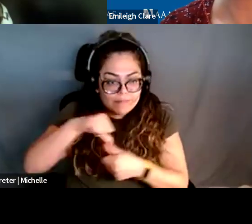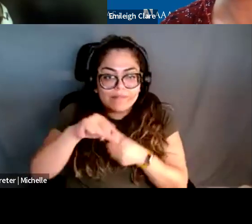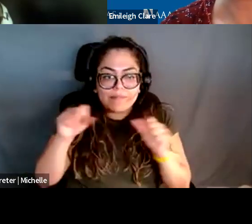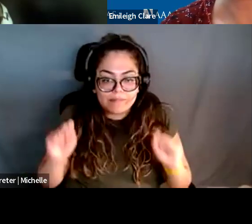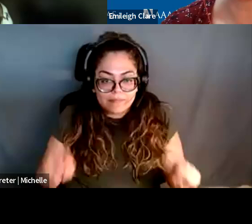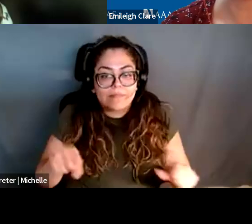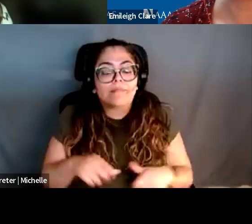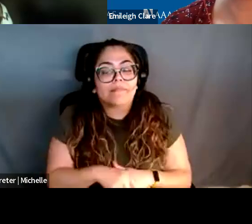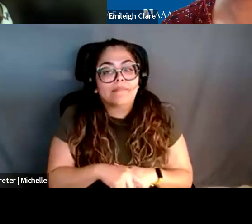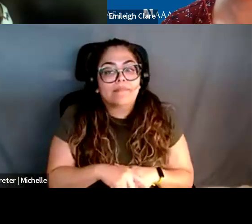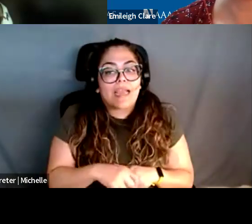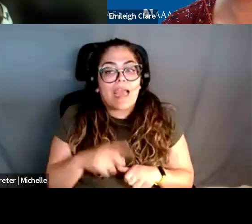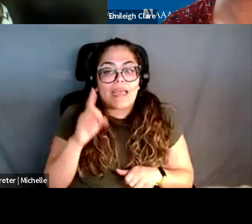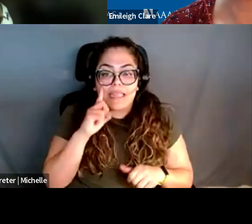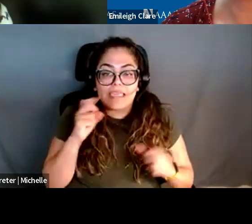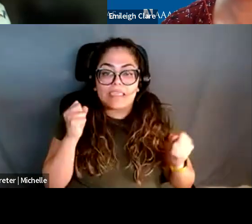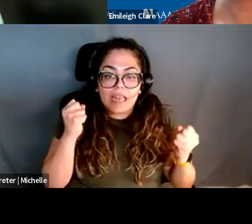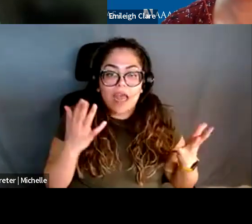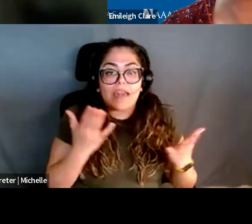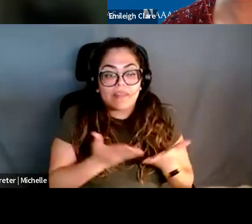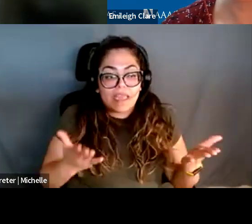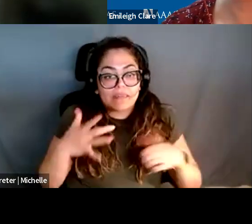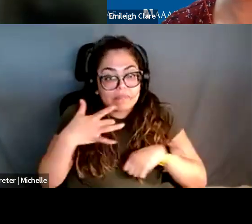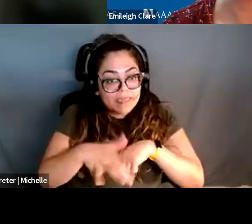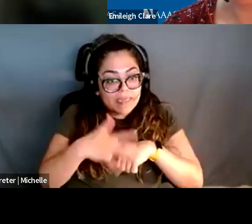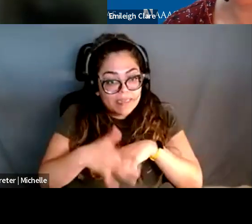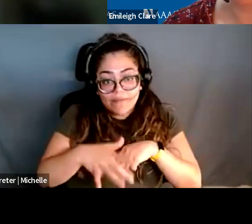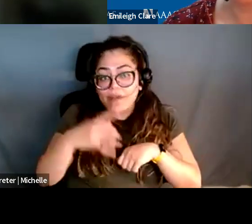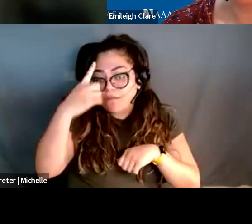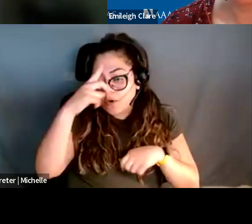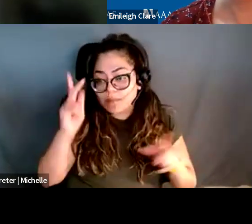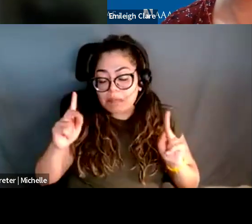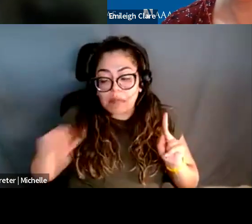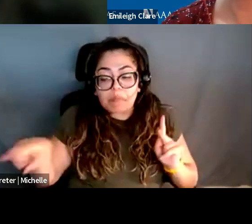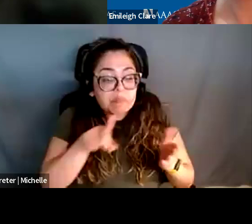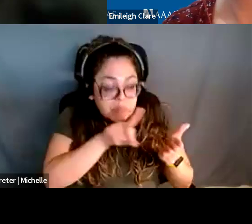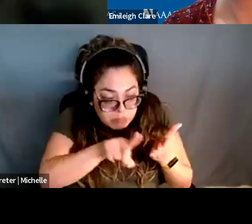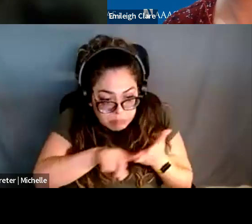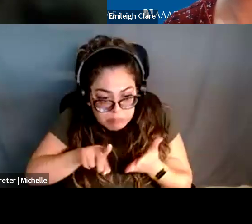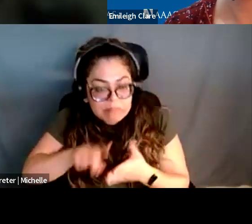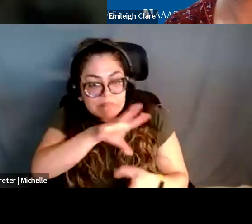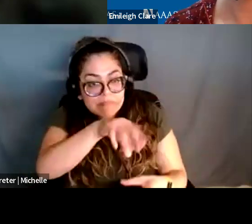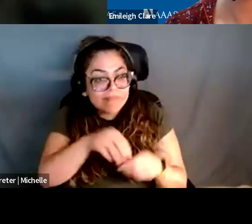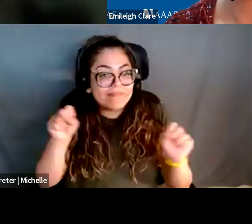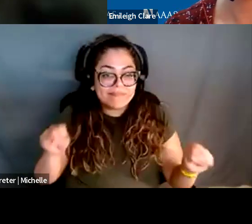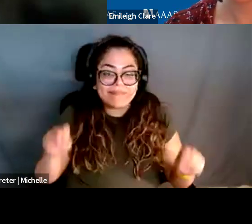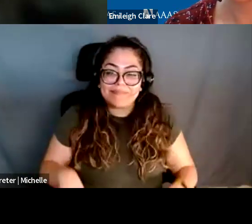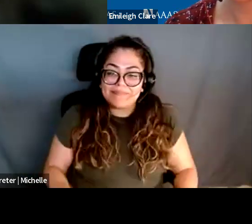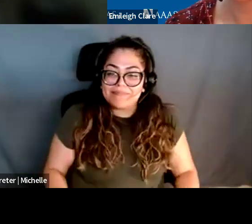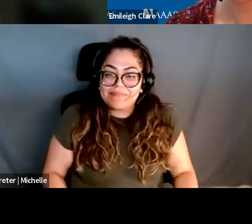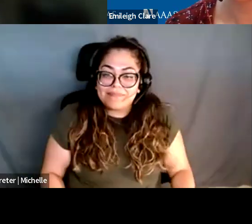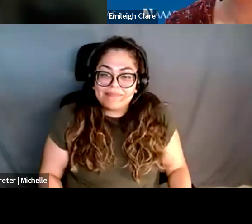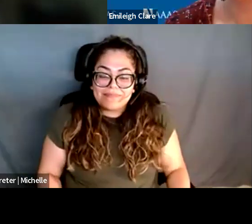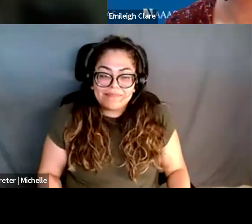I think there's just a lot of things out there for people to check in and join in.